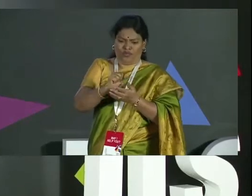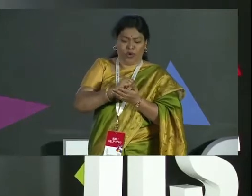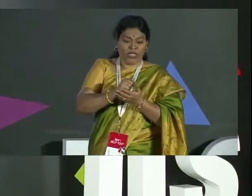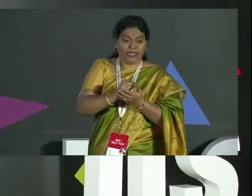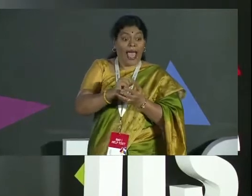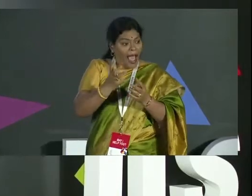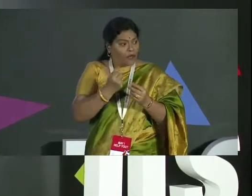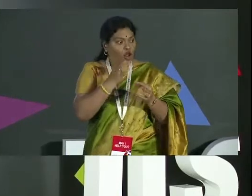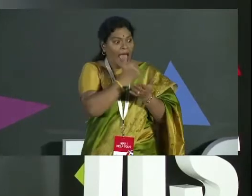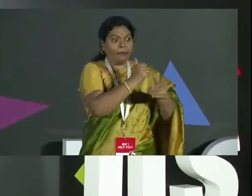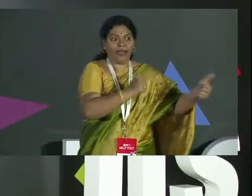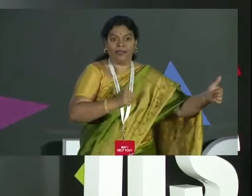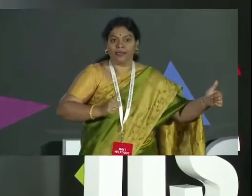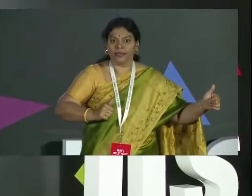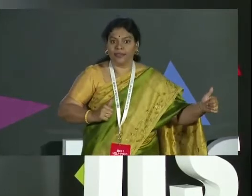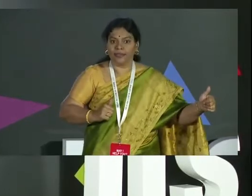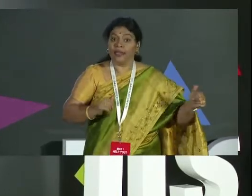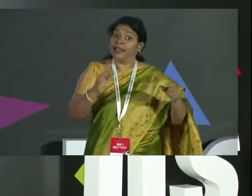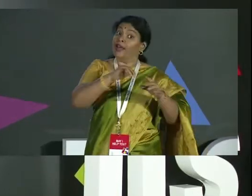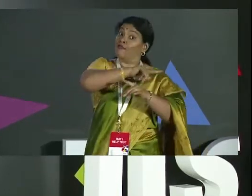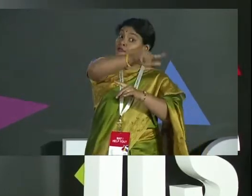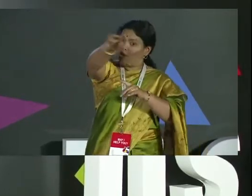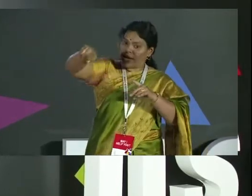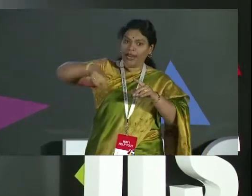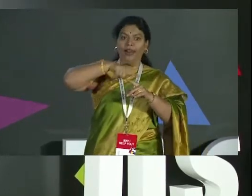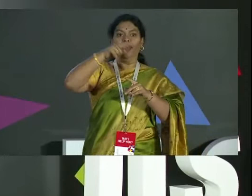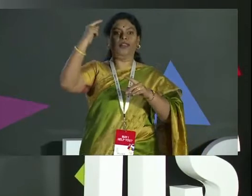else. Correct? So the entire approach flips over.